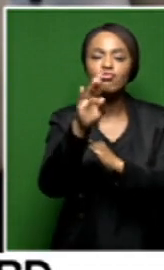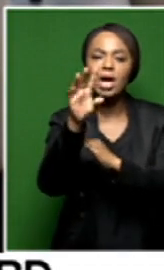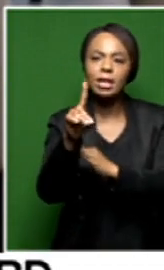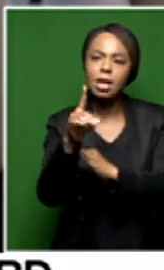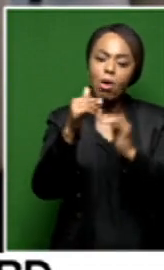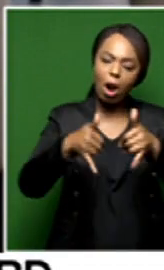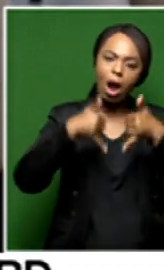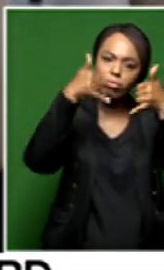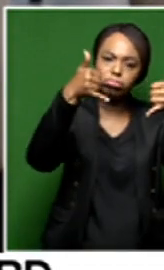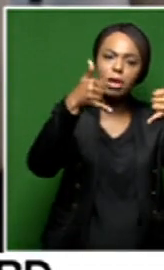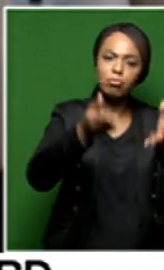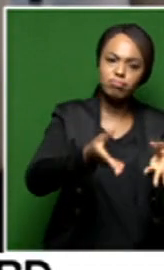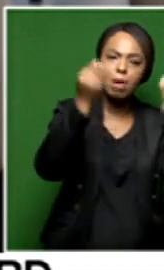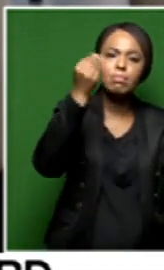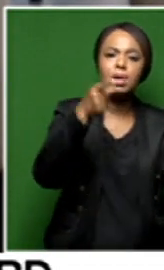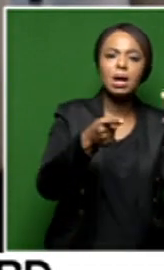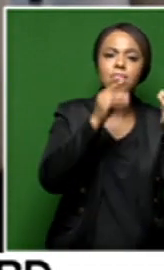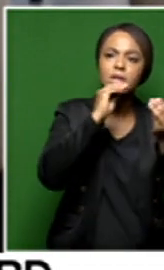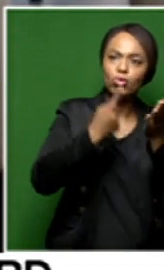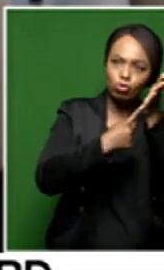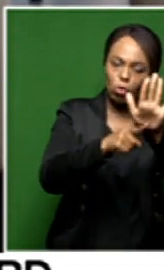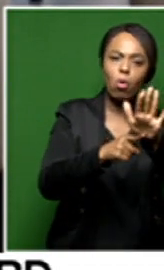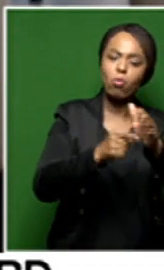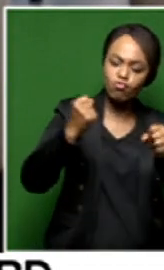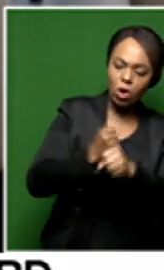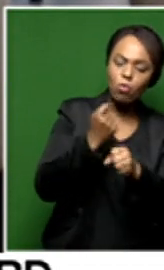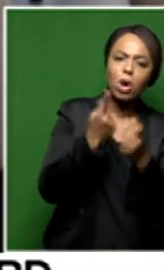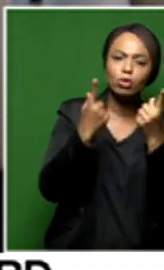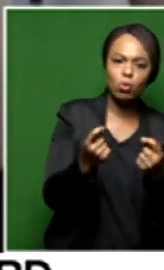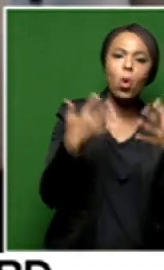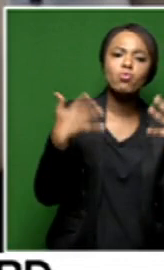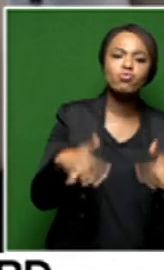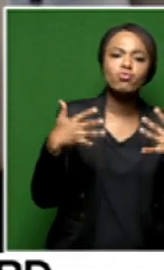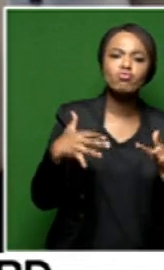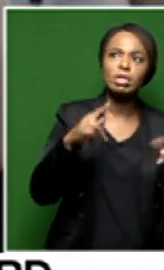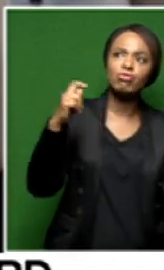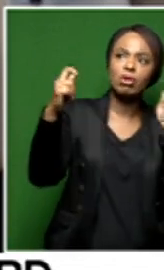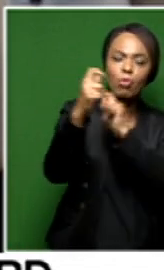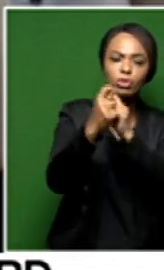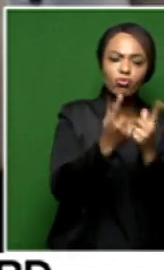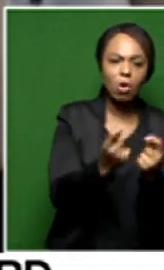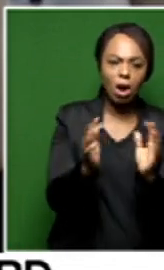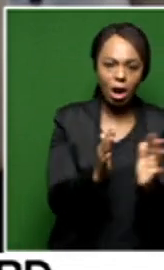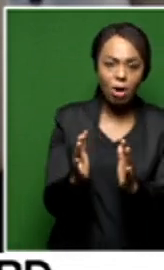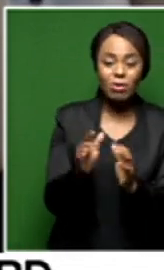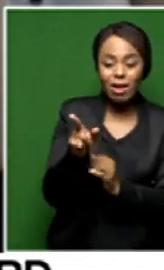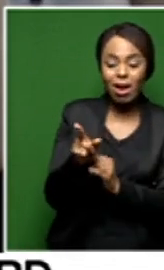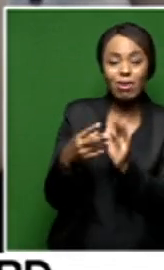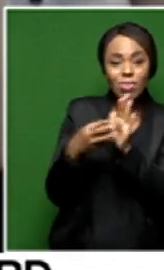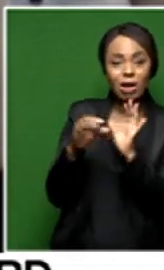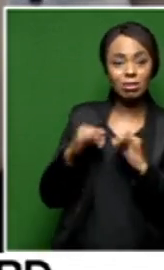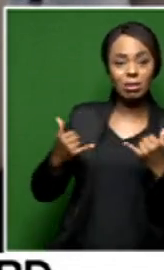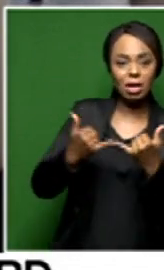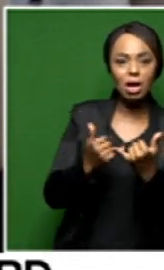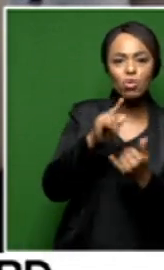award, which is an indicator of the great work we are doing and the transformative work we're doing. And brands look at it as well and go, this is a yardstick